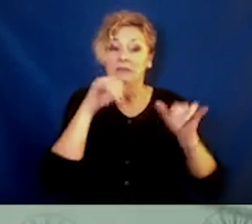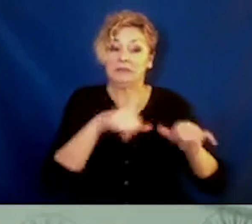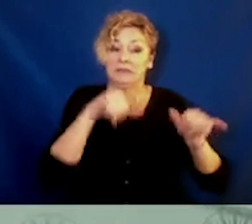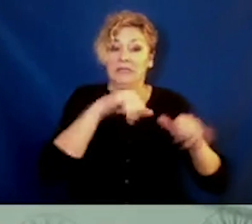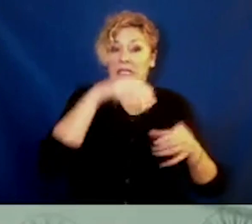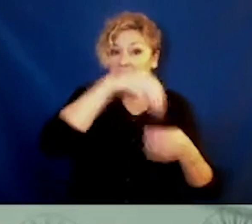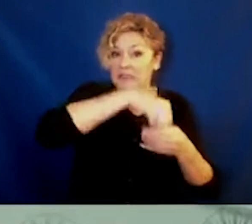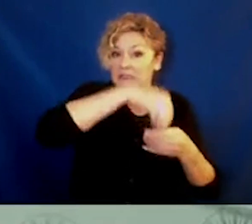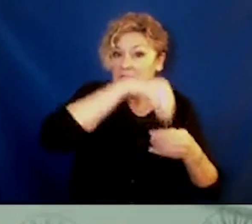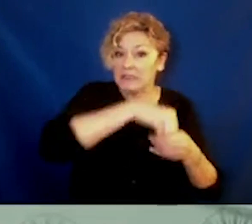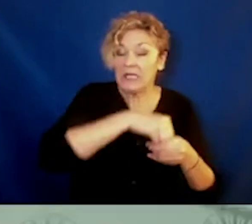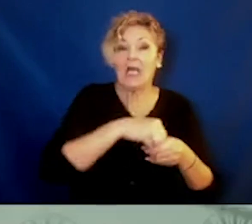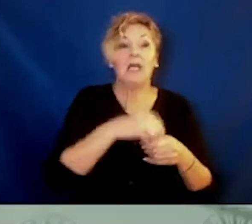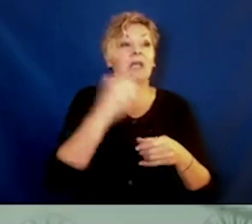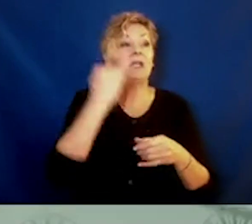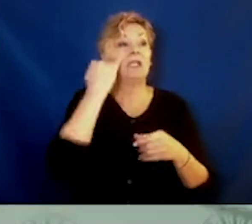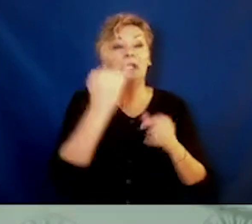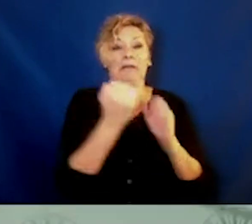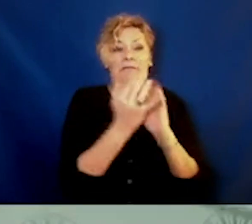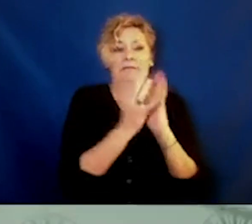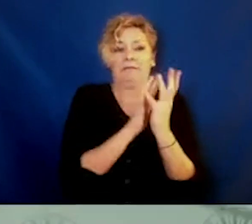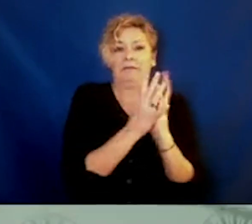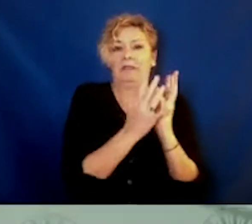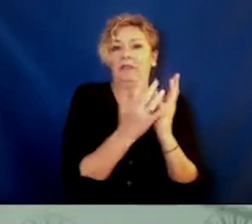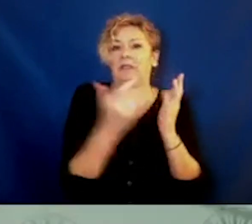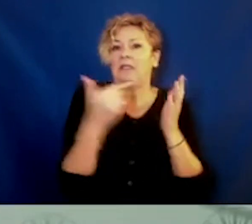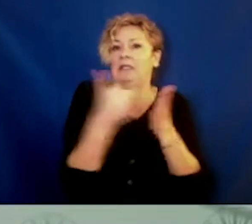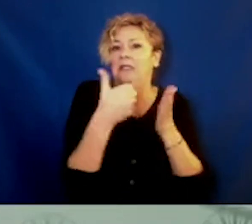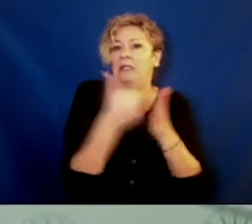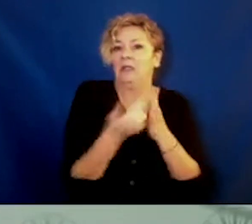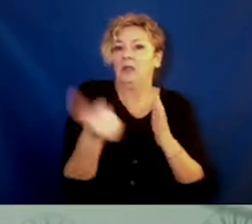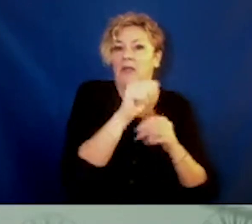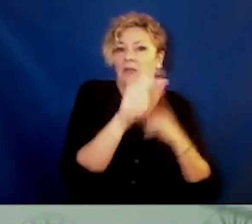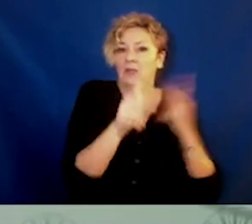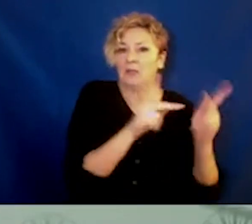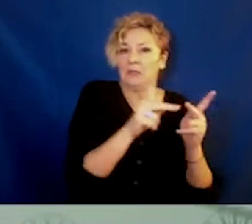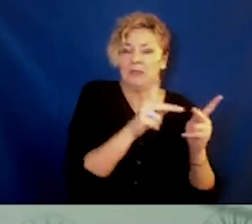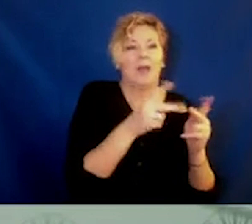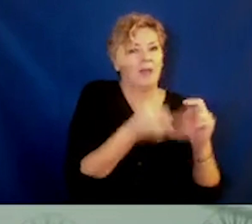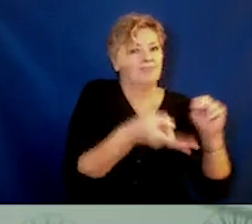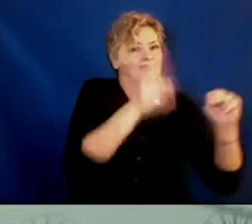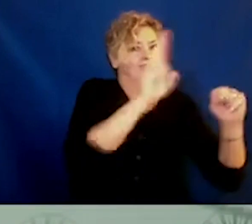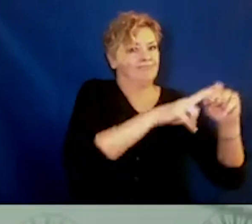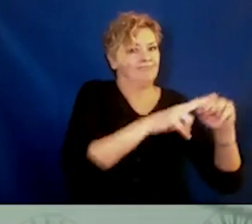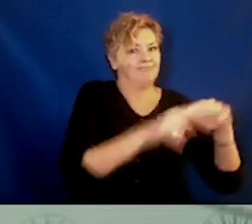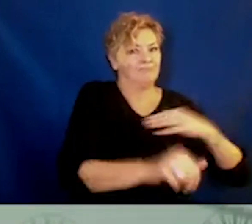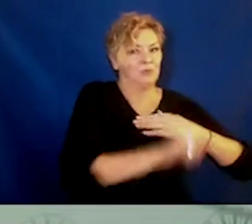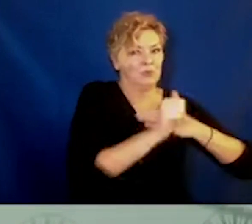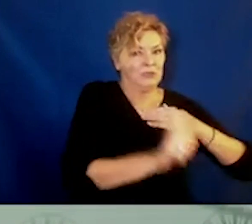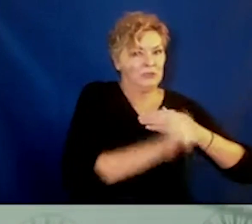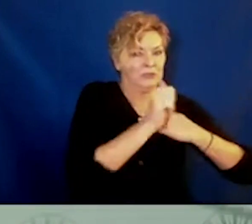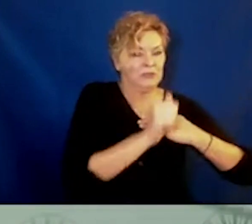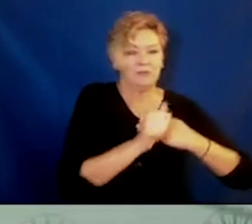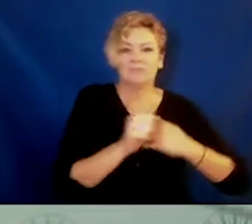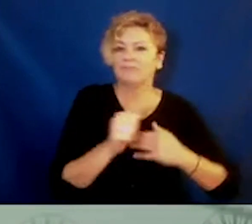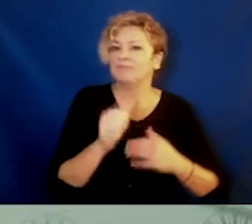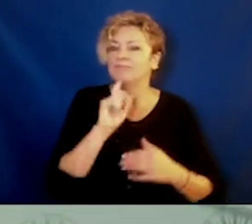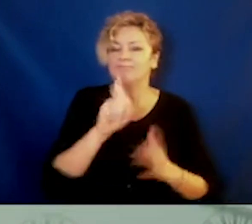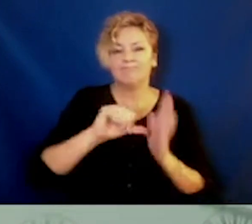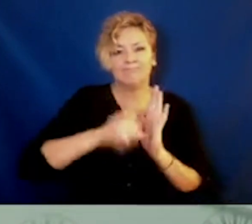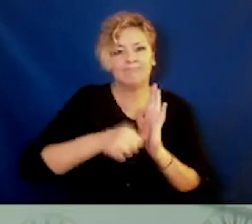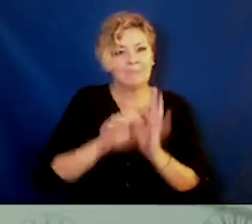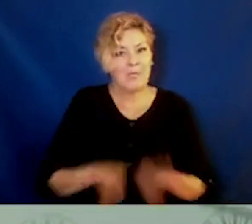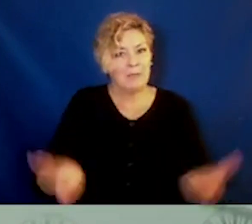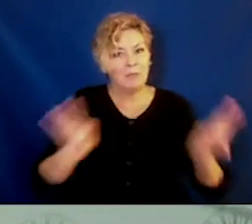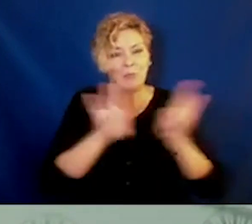recent increased cases in the Lower Mainland, and particularly in Fraser Health, are an example of this. And when we do experience these